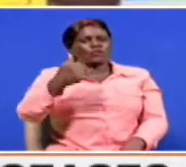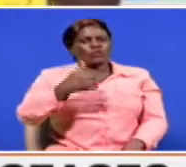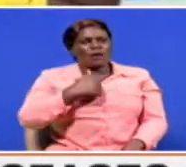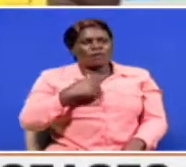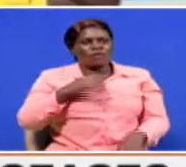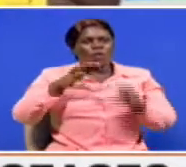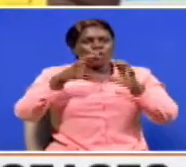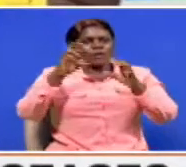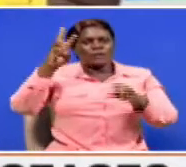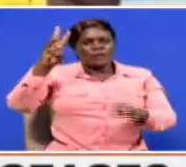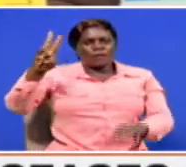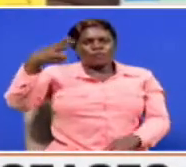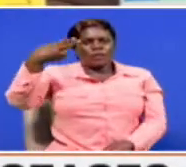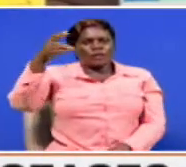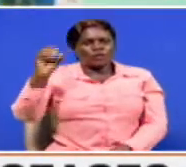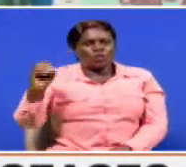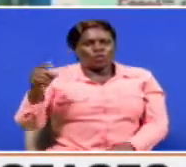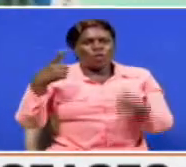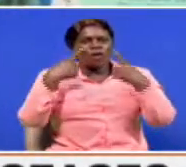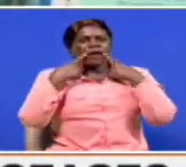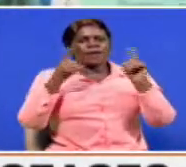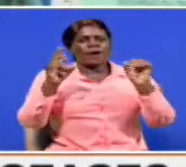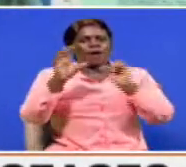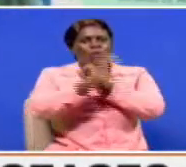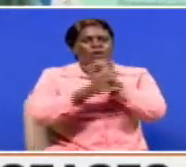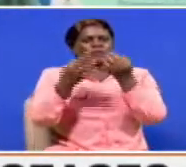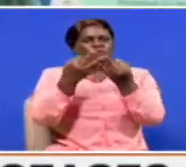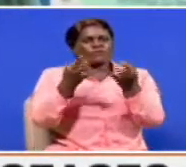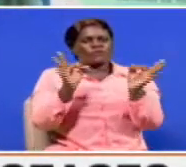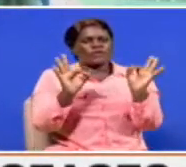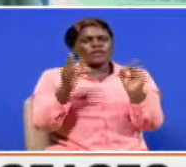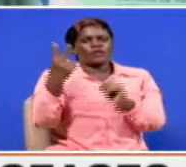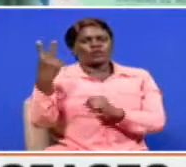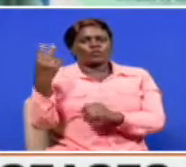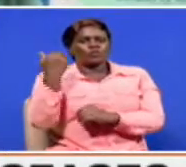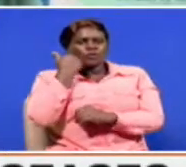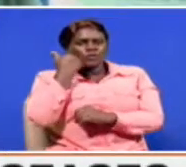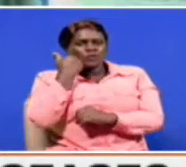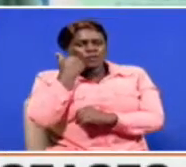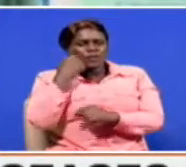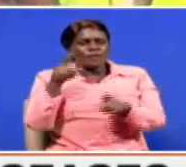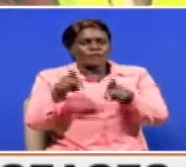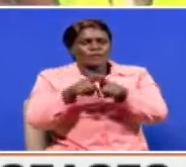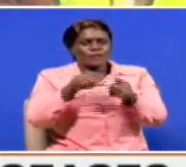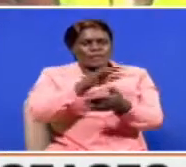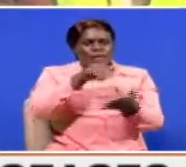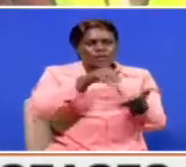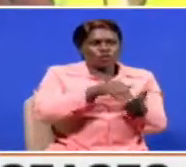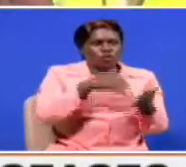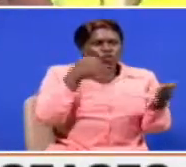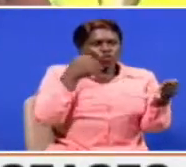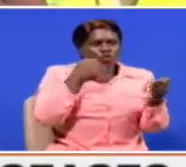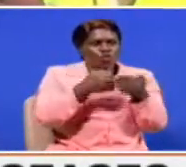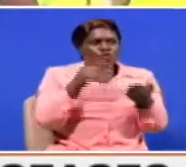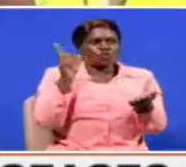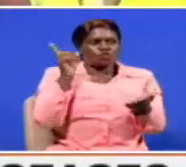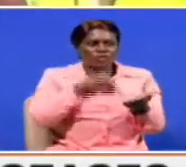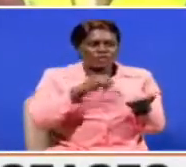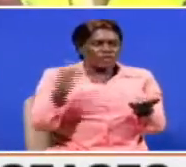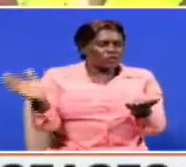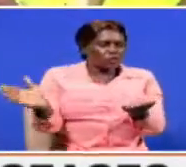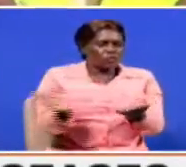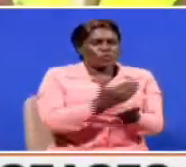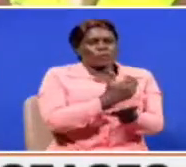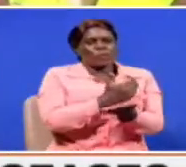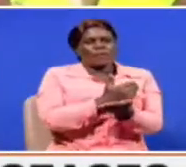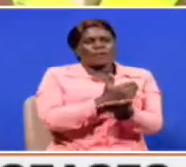the World Health Organization declare the country free of the 2 diseases. Central region is closer to completely eradicating